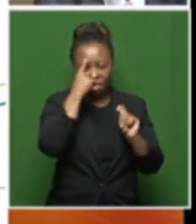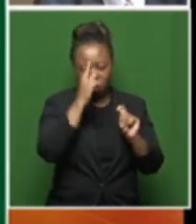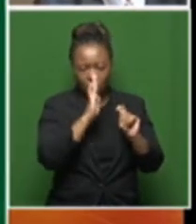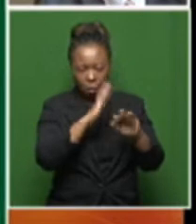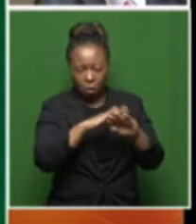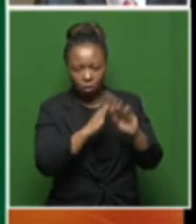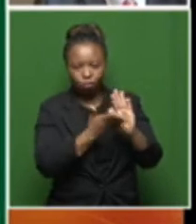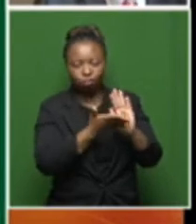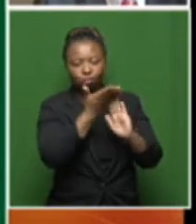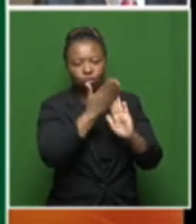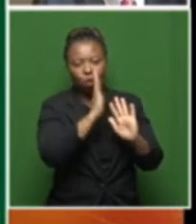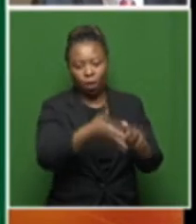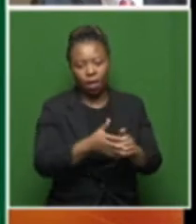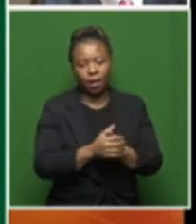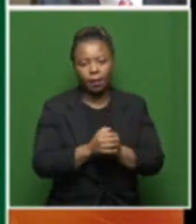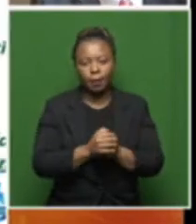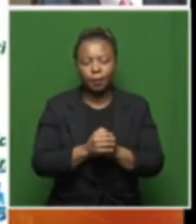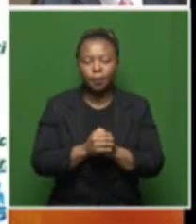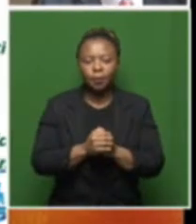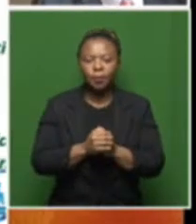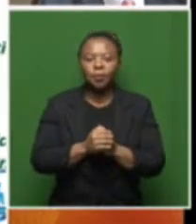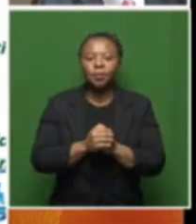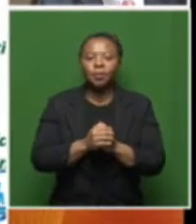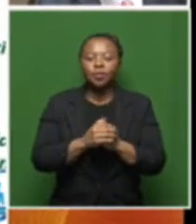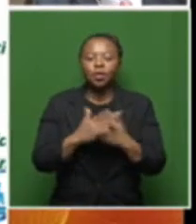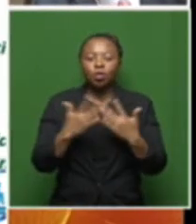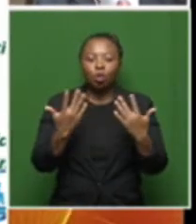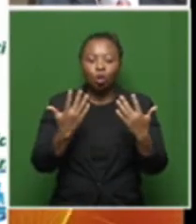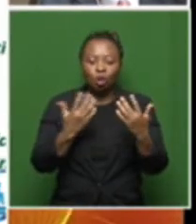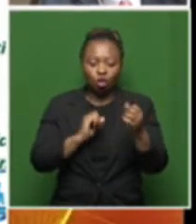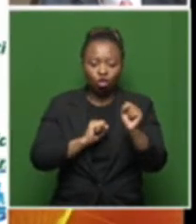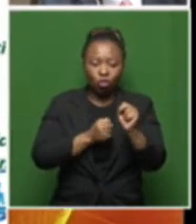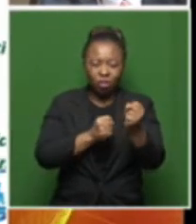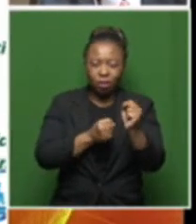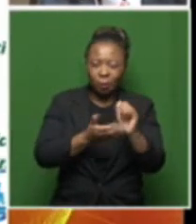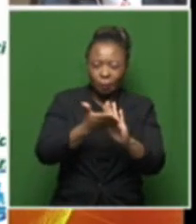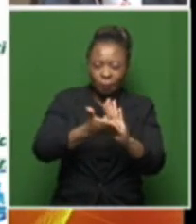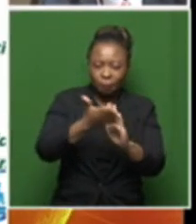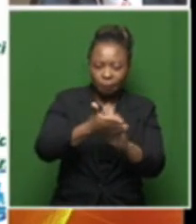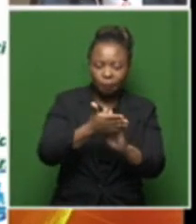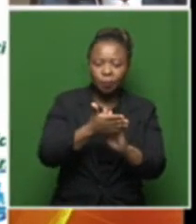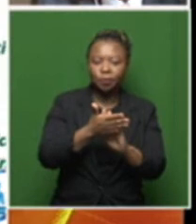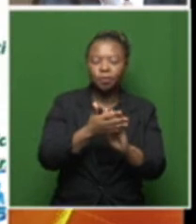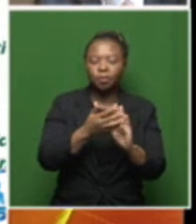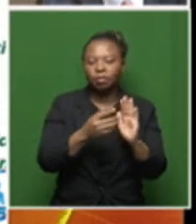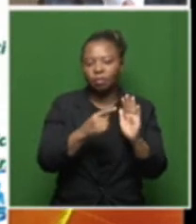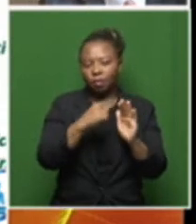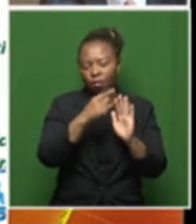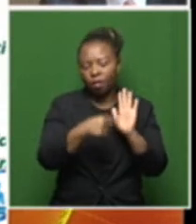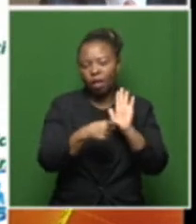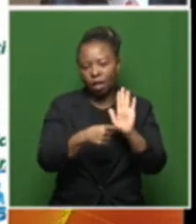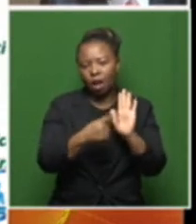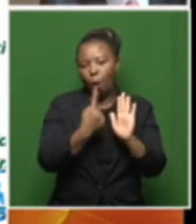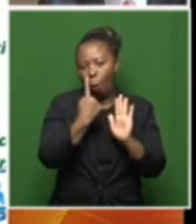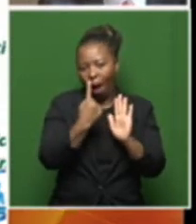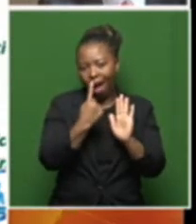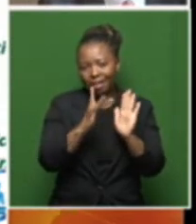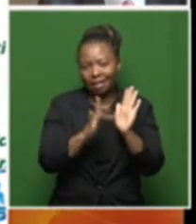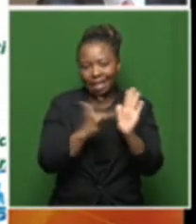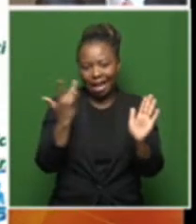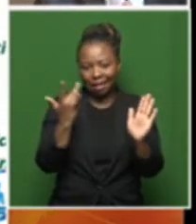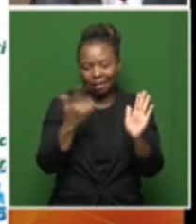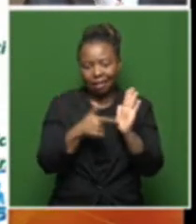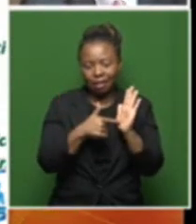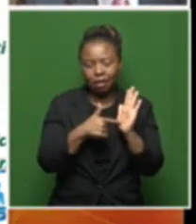again. So in terms of ramp-up strategies, I'll just show the one slide and I'll talk to it. So there